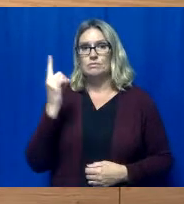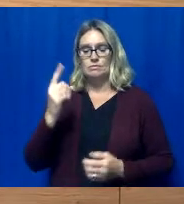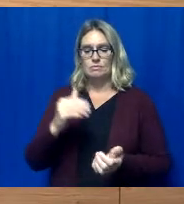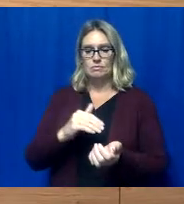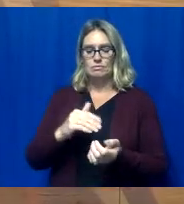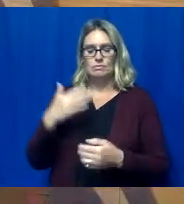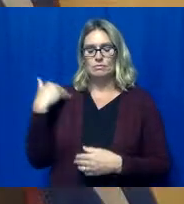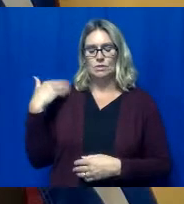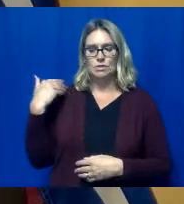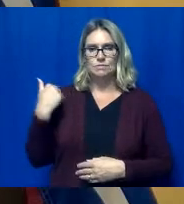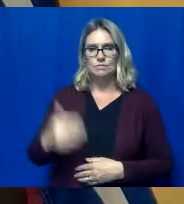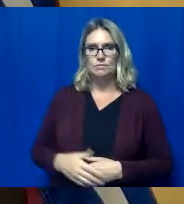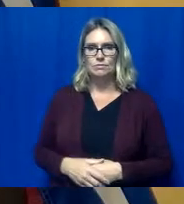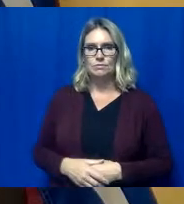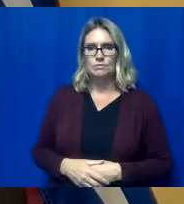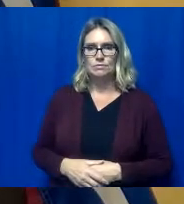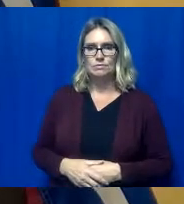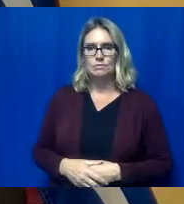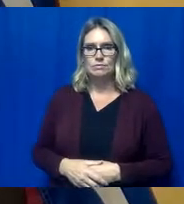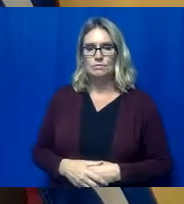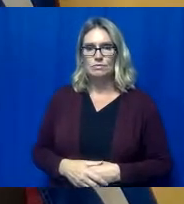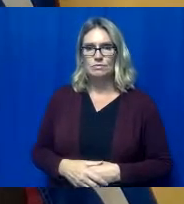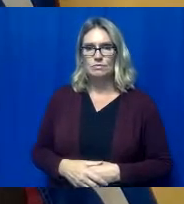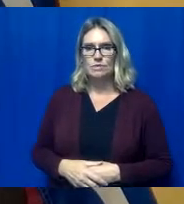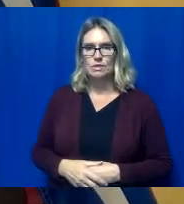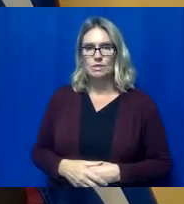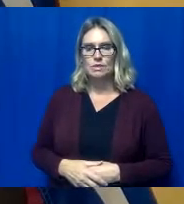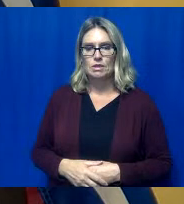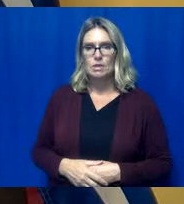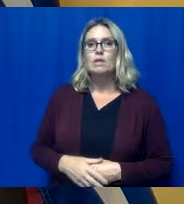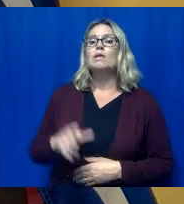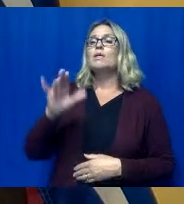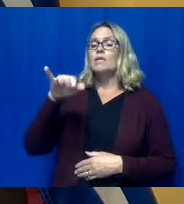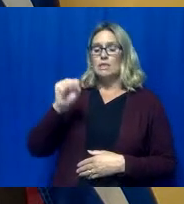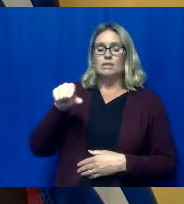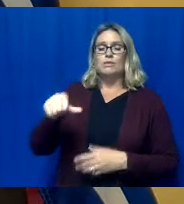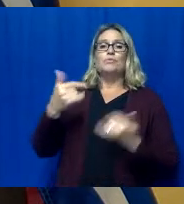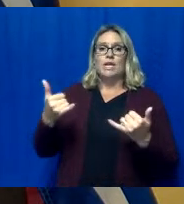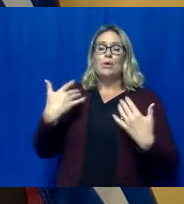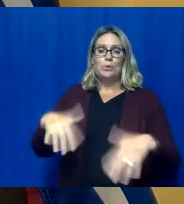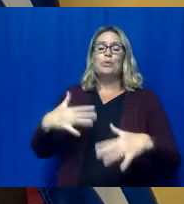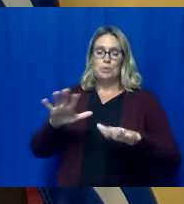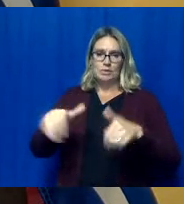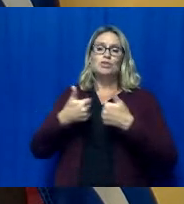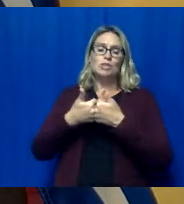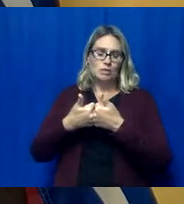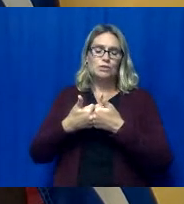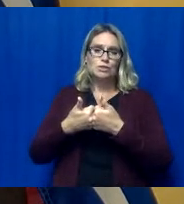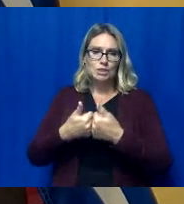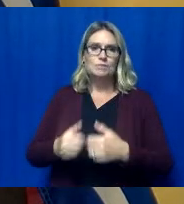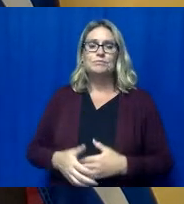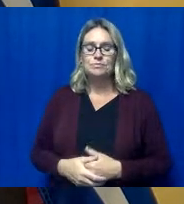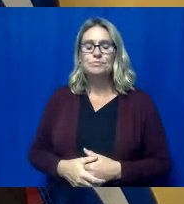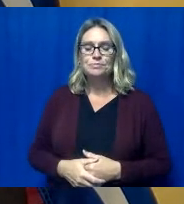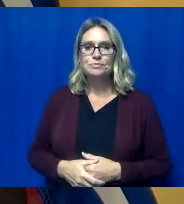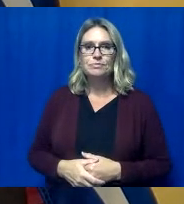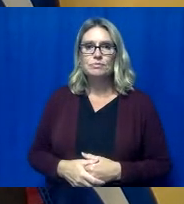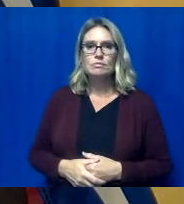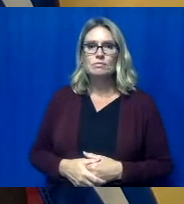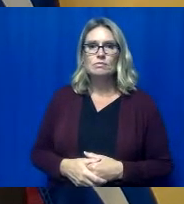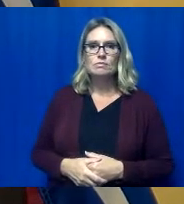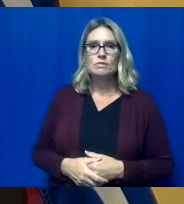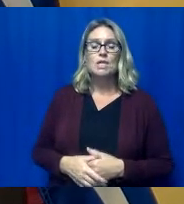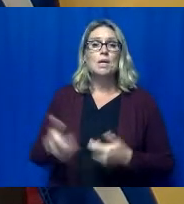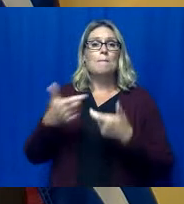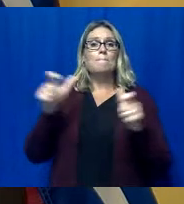So I'm not a clinical person, but I will say this, is that yes, it's been challenging. And the biggest challenge